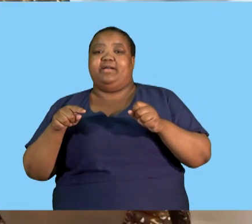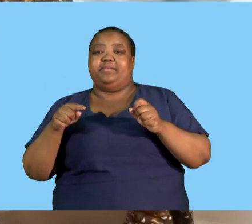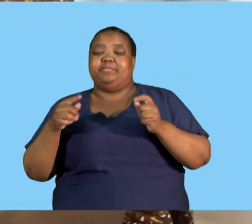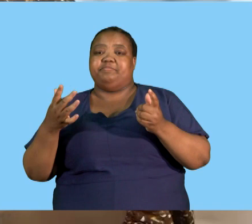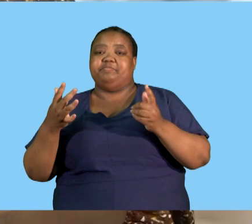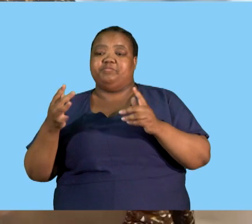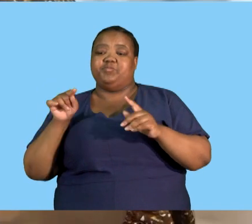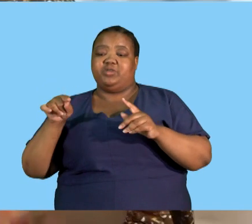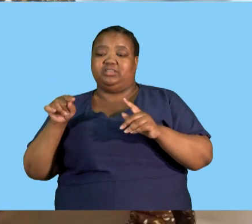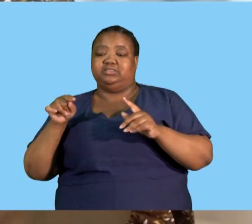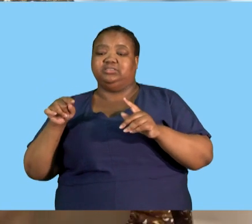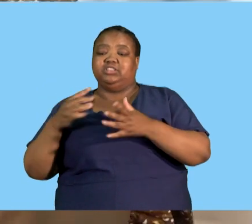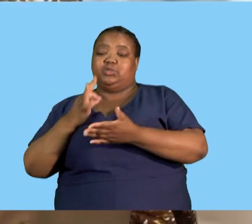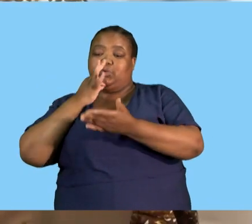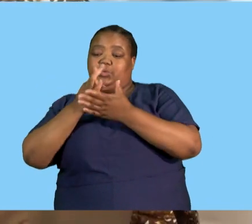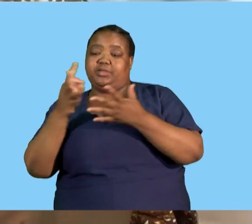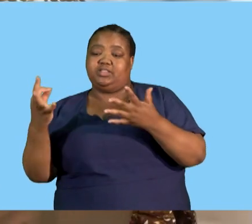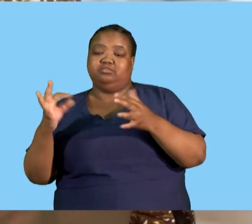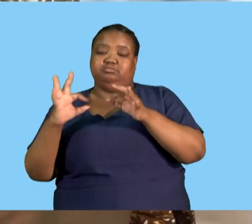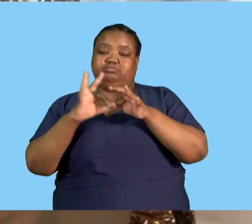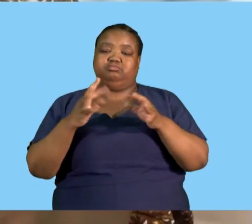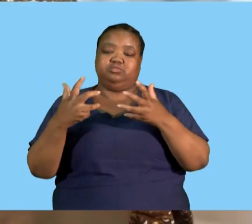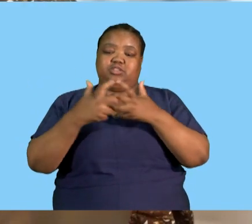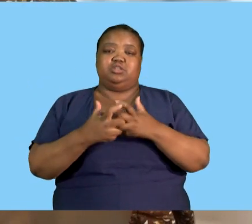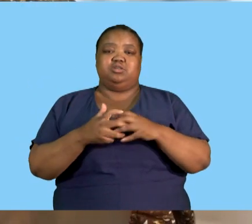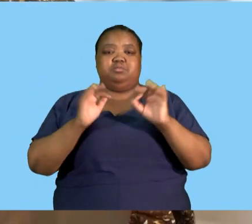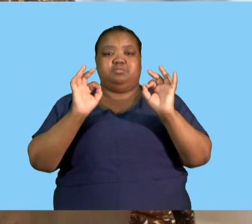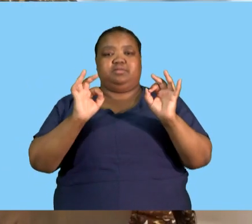not make sense if we do it that way. So it needs to link.